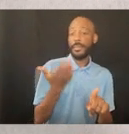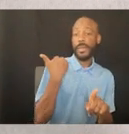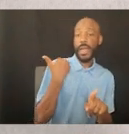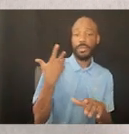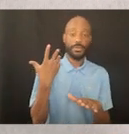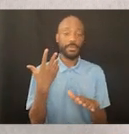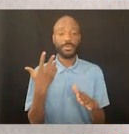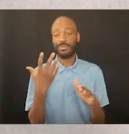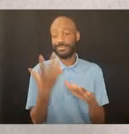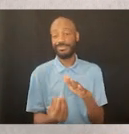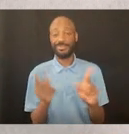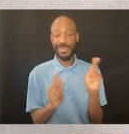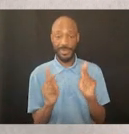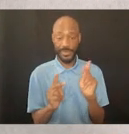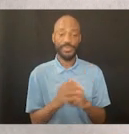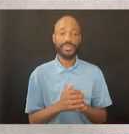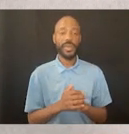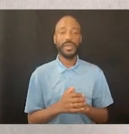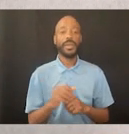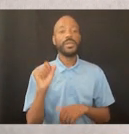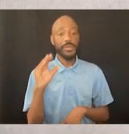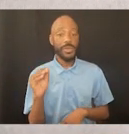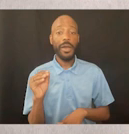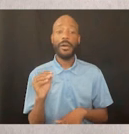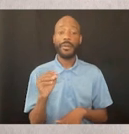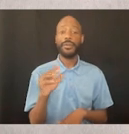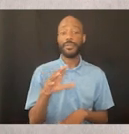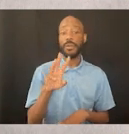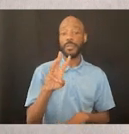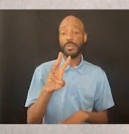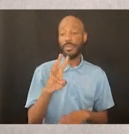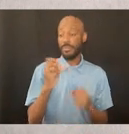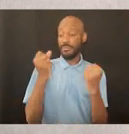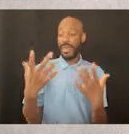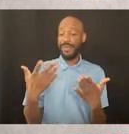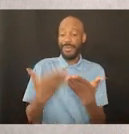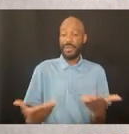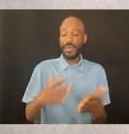has turned many objects into sites of memory and mourning.